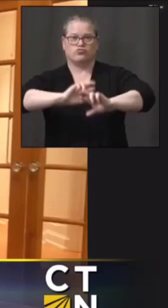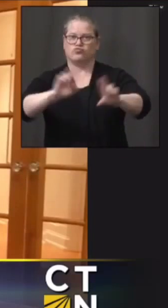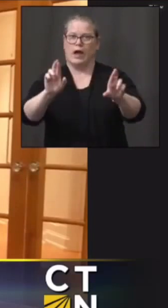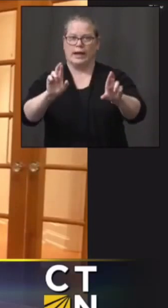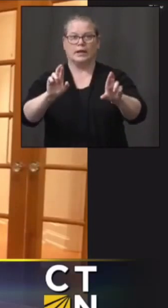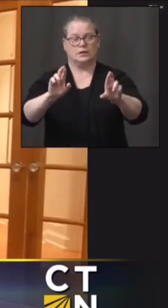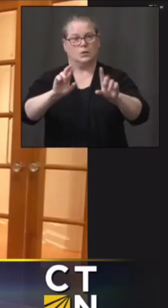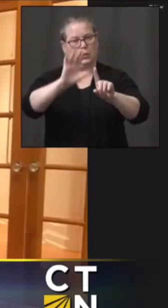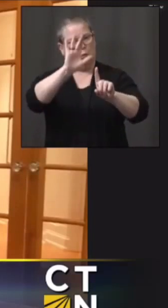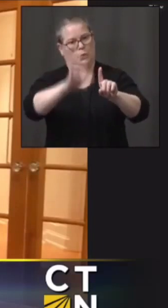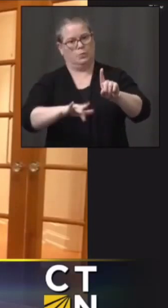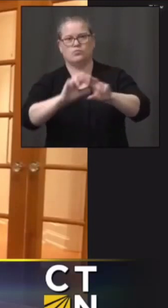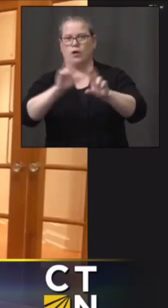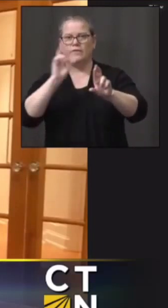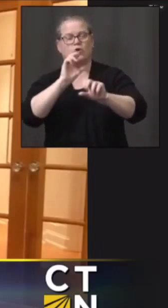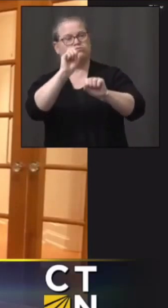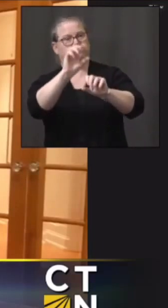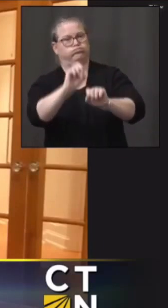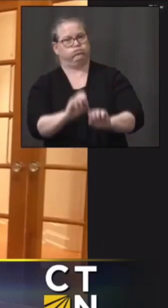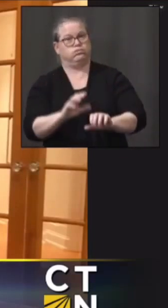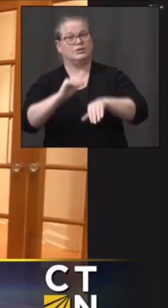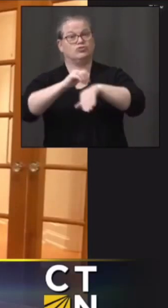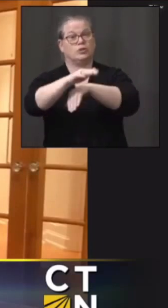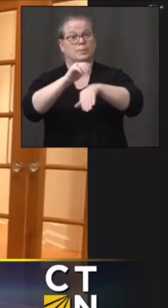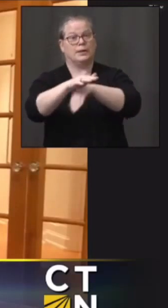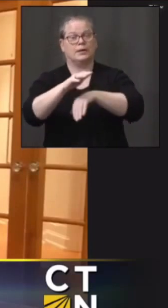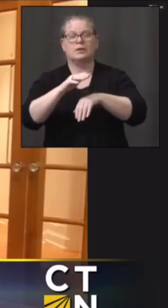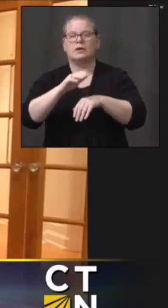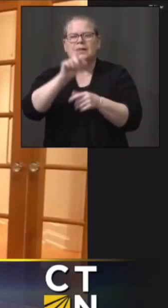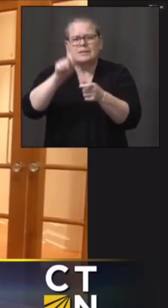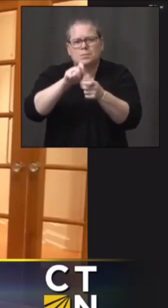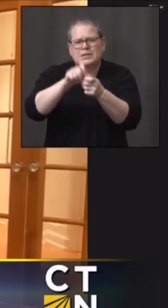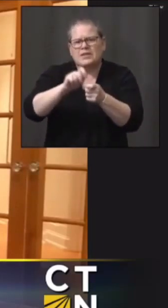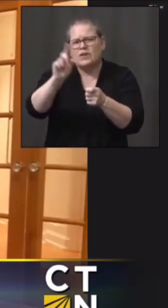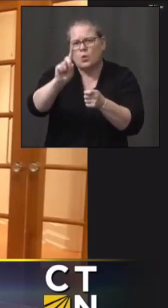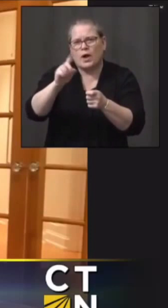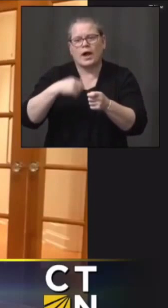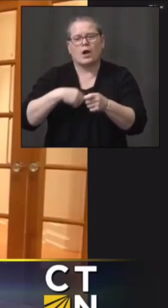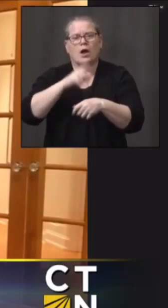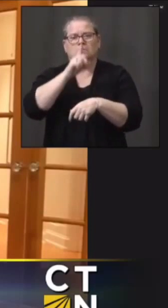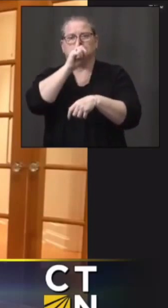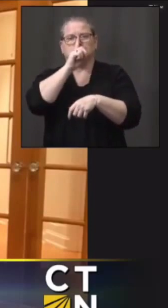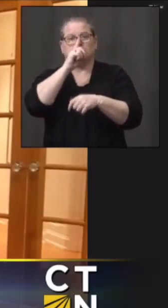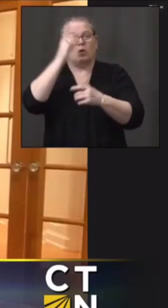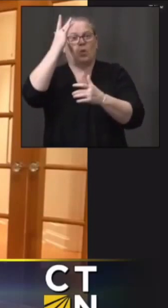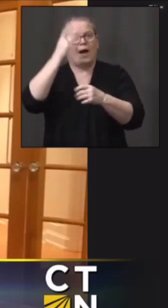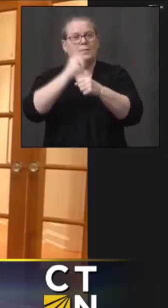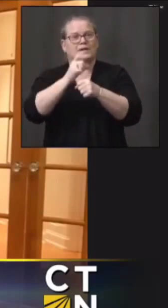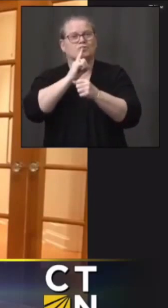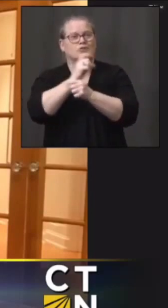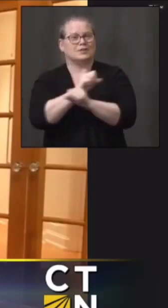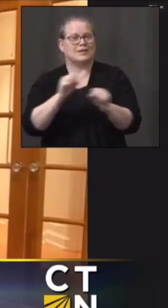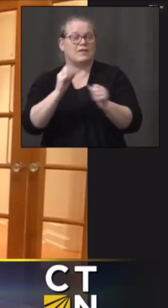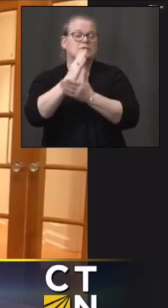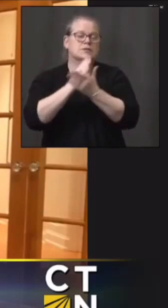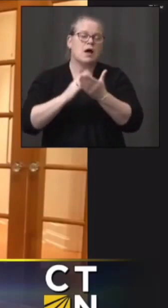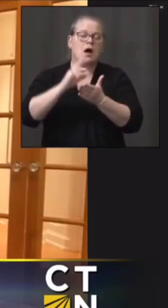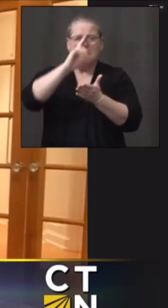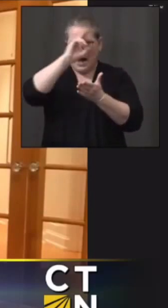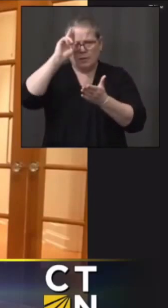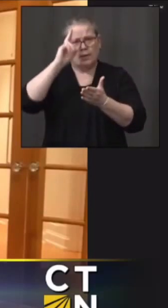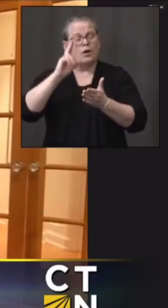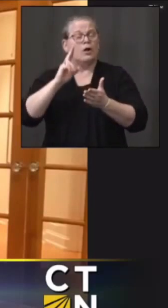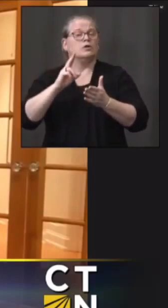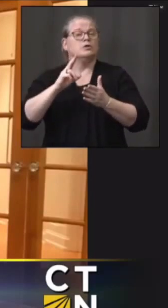not talking about all the specific locations just for a little extra safety. I know some hospitals have kind of self-disclosed, but